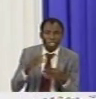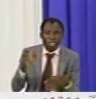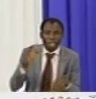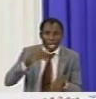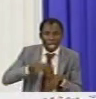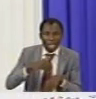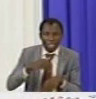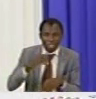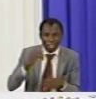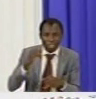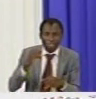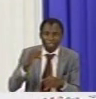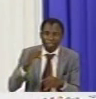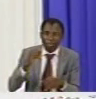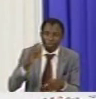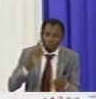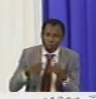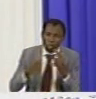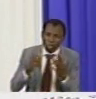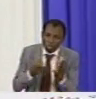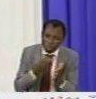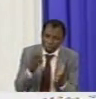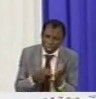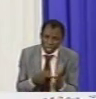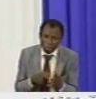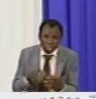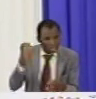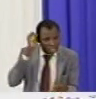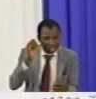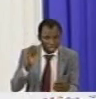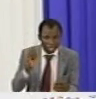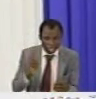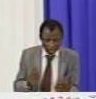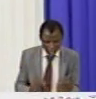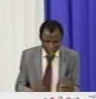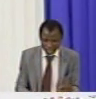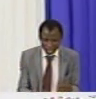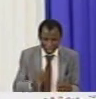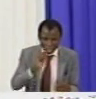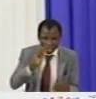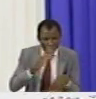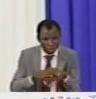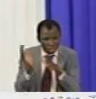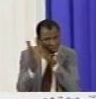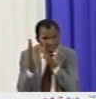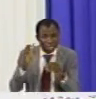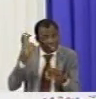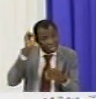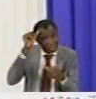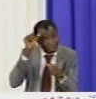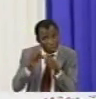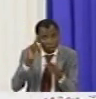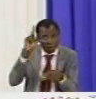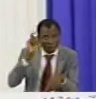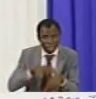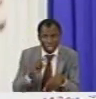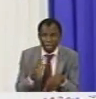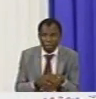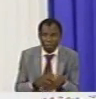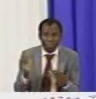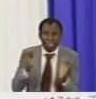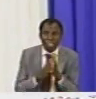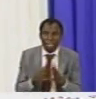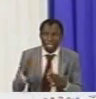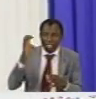have classes with people, and then if I have a course to sleep over in my friend's place, I remember one particular time and